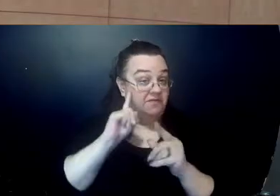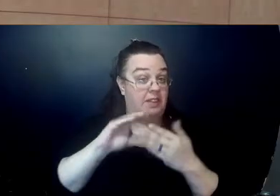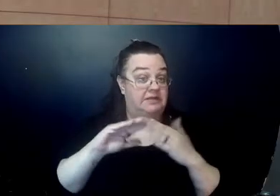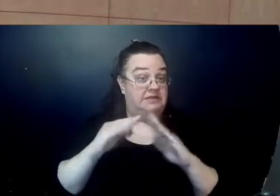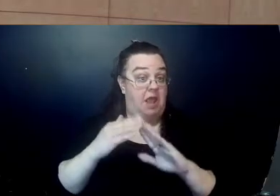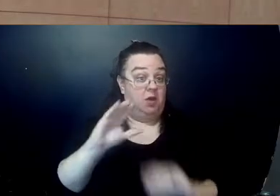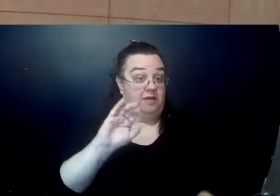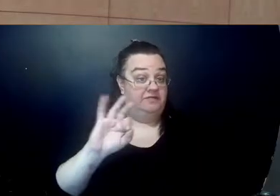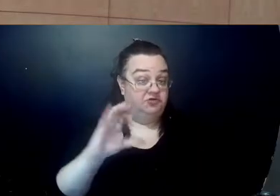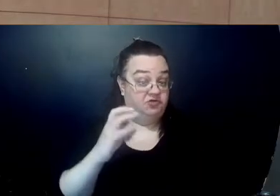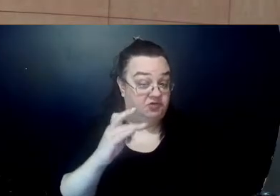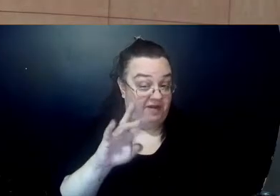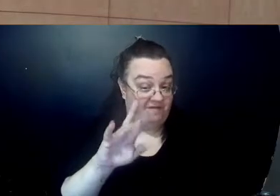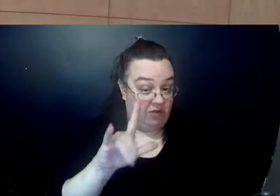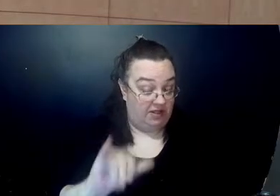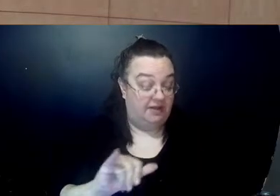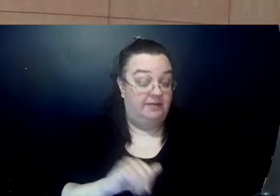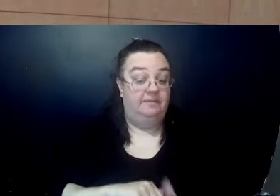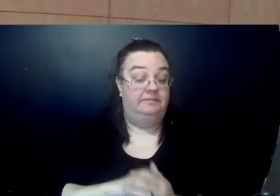Cheverly.